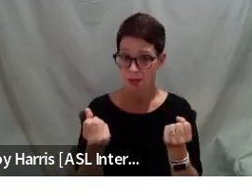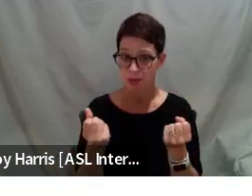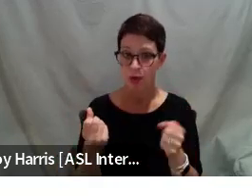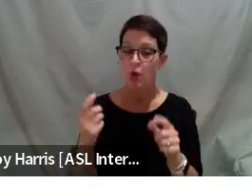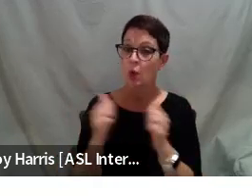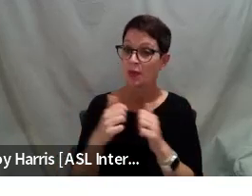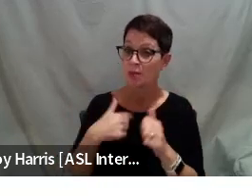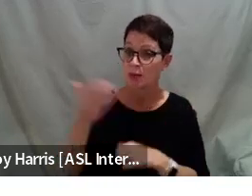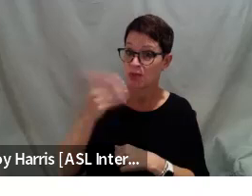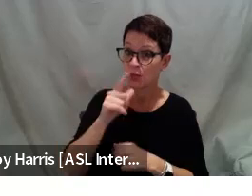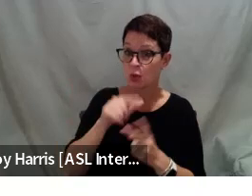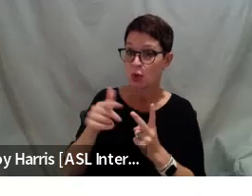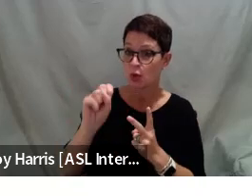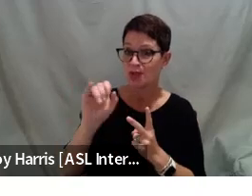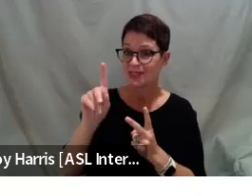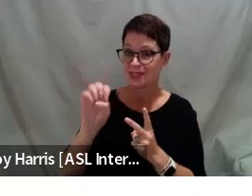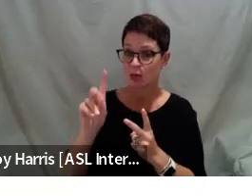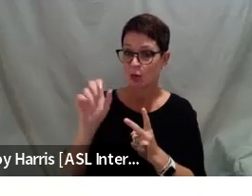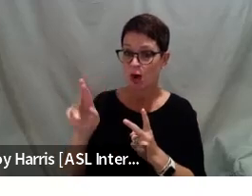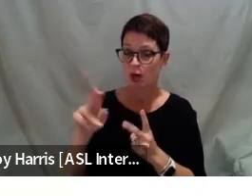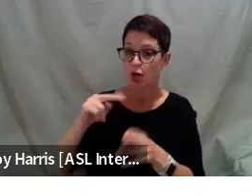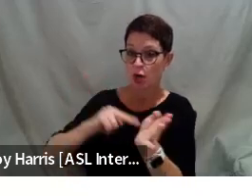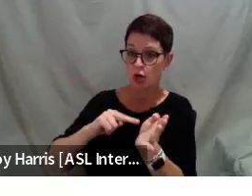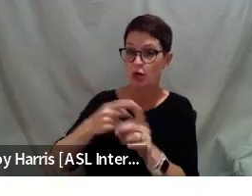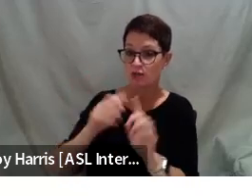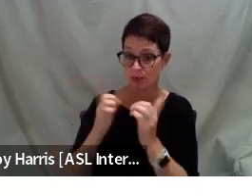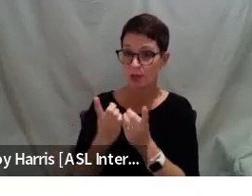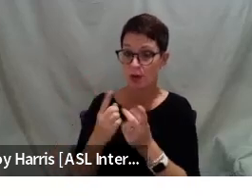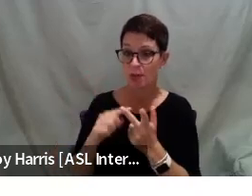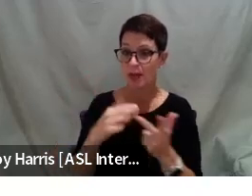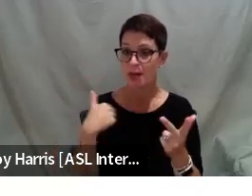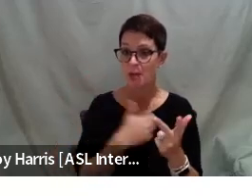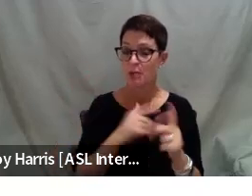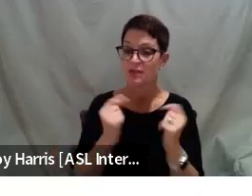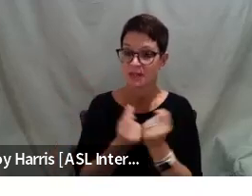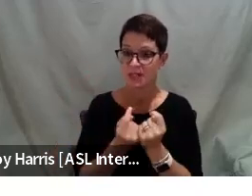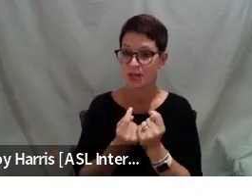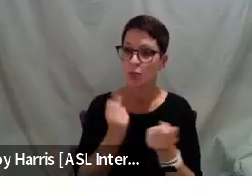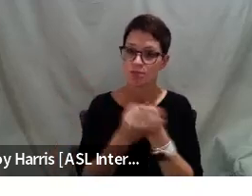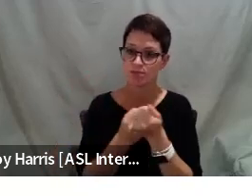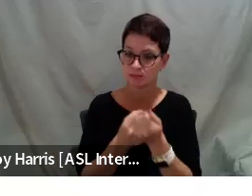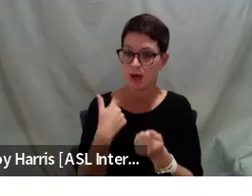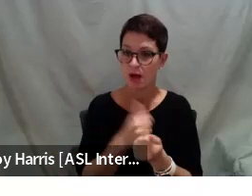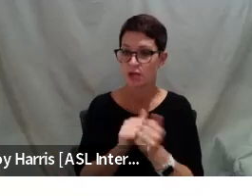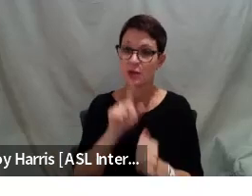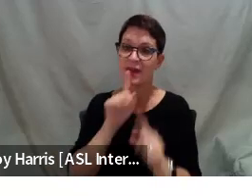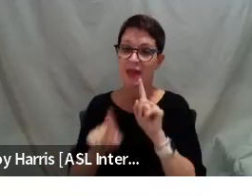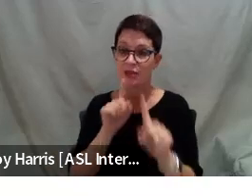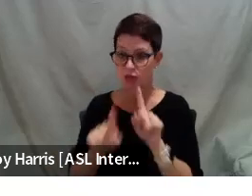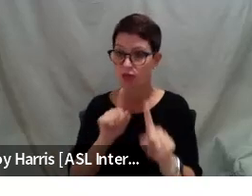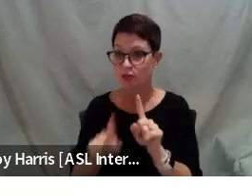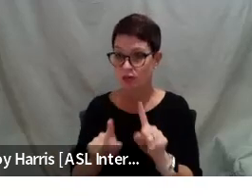me presenting is Sydney Walker, a nurse from the department, and members of our team will be assisting with answering